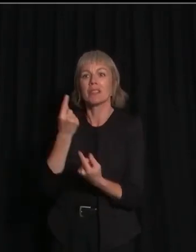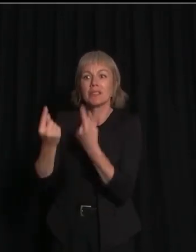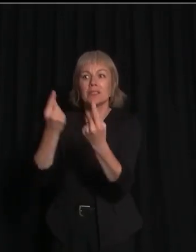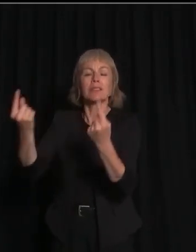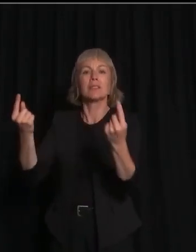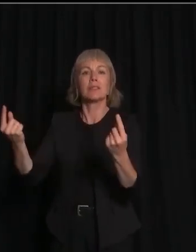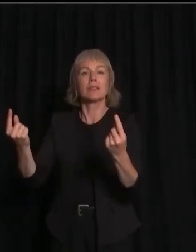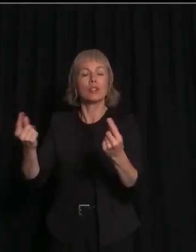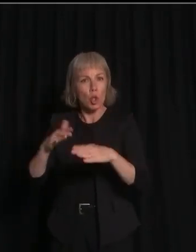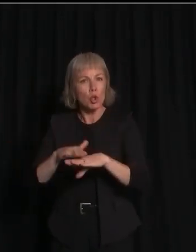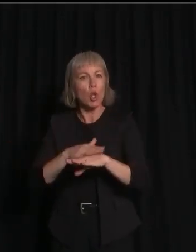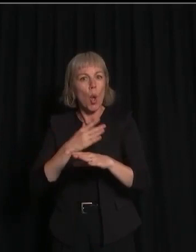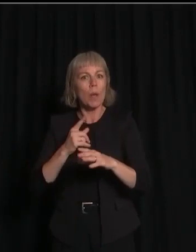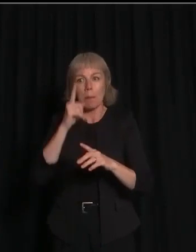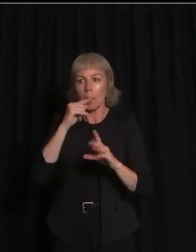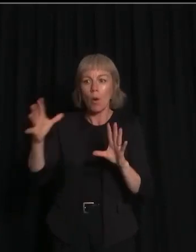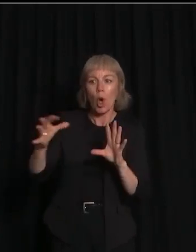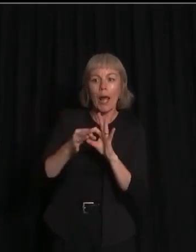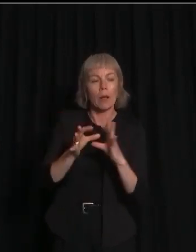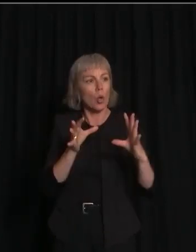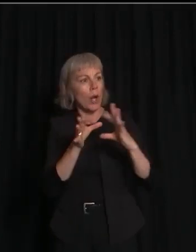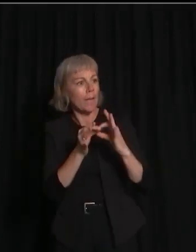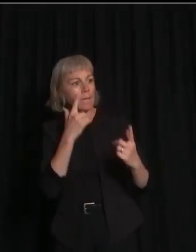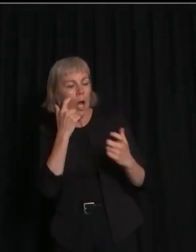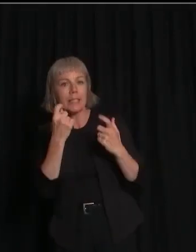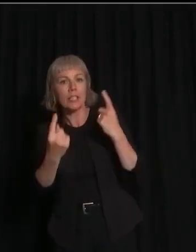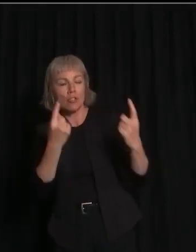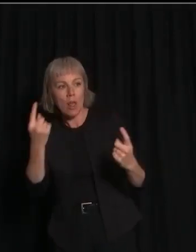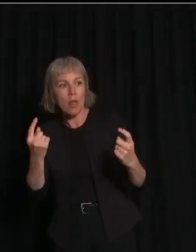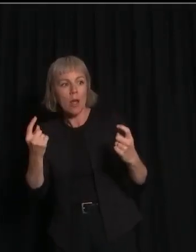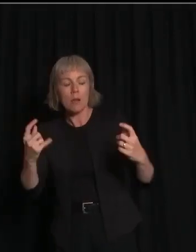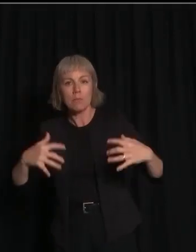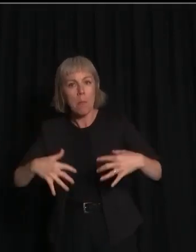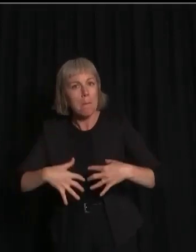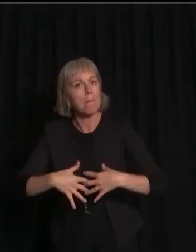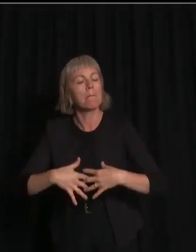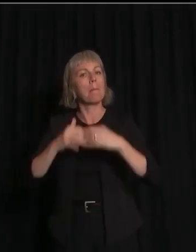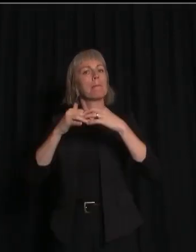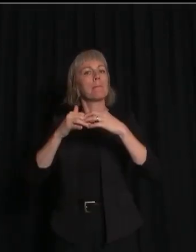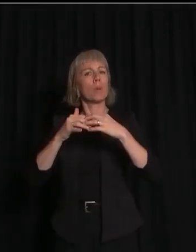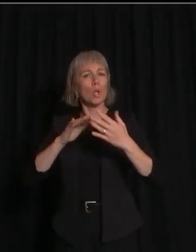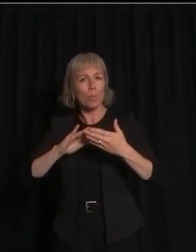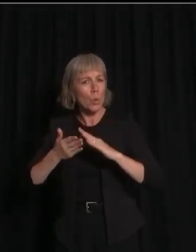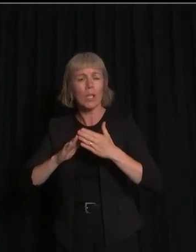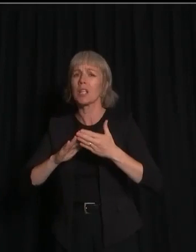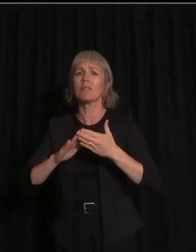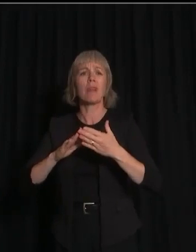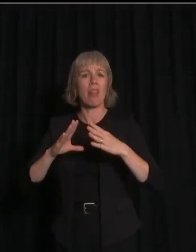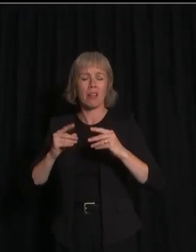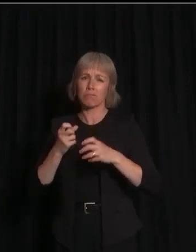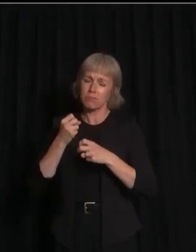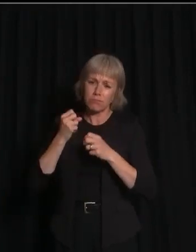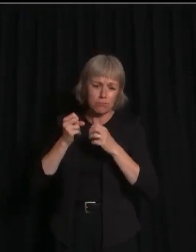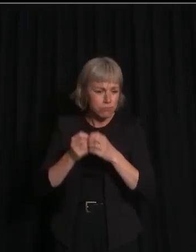And slowly people started finding each other, you know, and connecting. And from them, the movement started